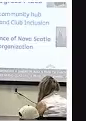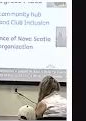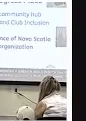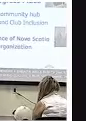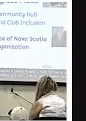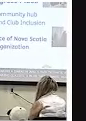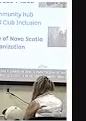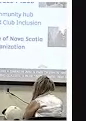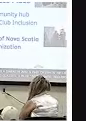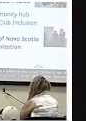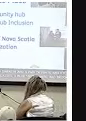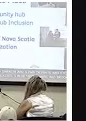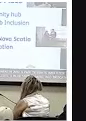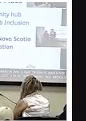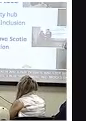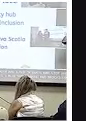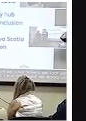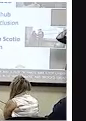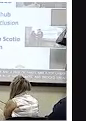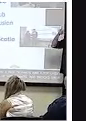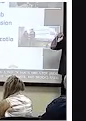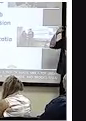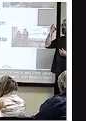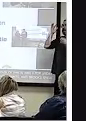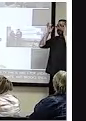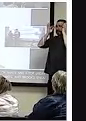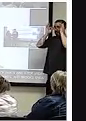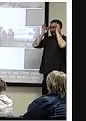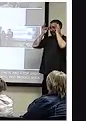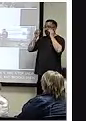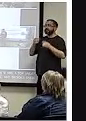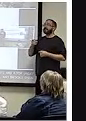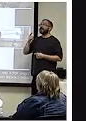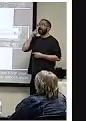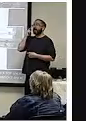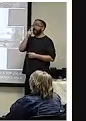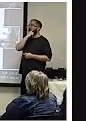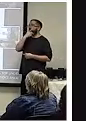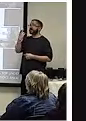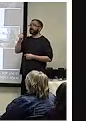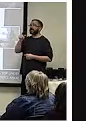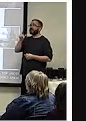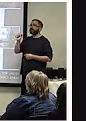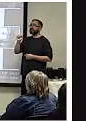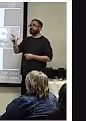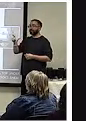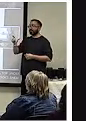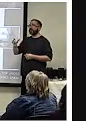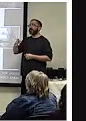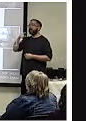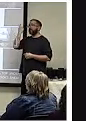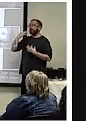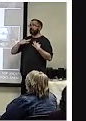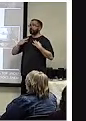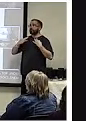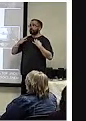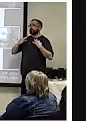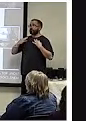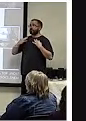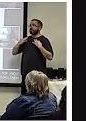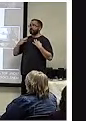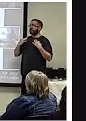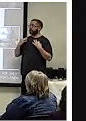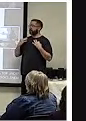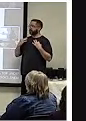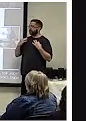have red hair. I am wearing black glasses. I have hazel eyes. I am wearing a black shirt, and I guess you